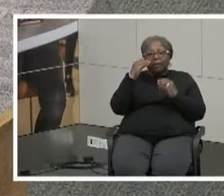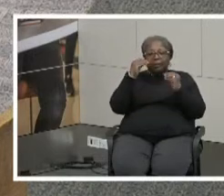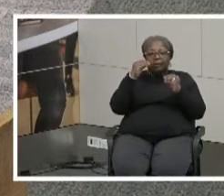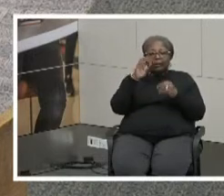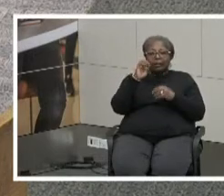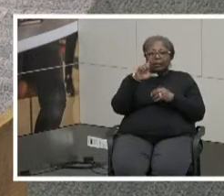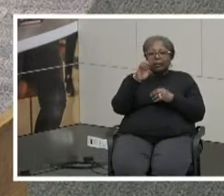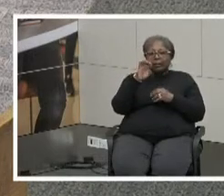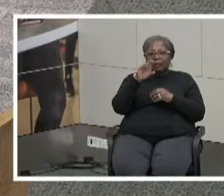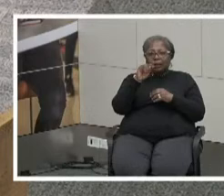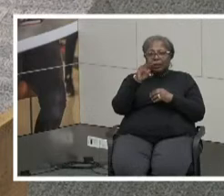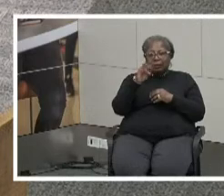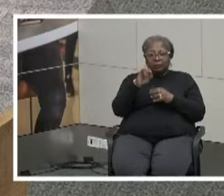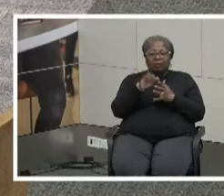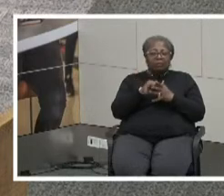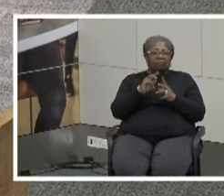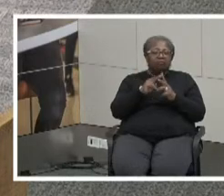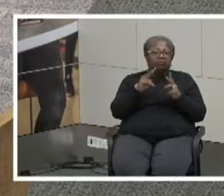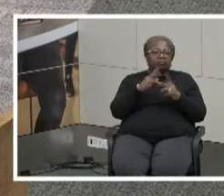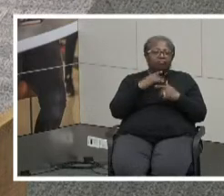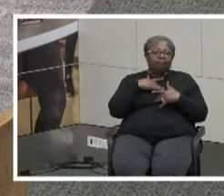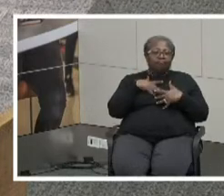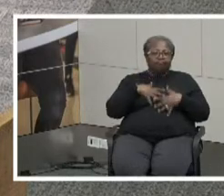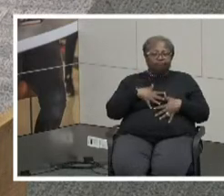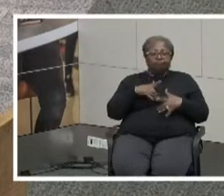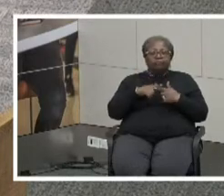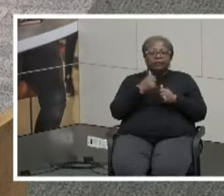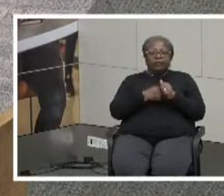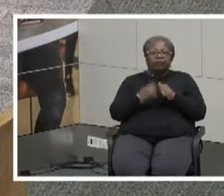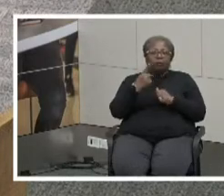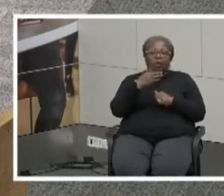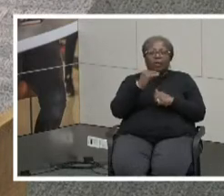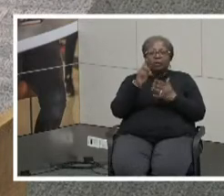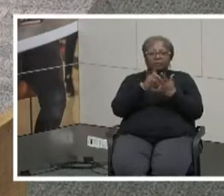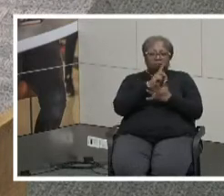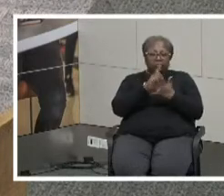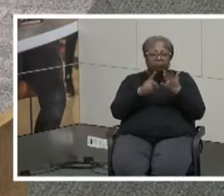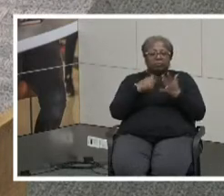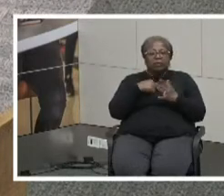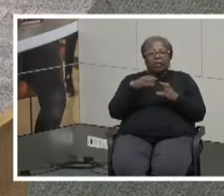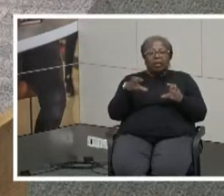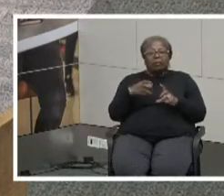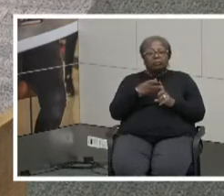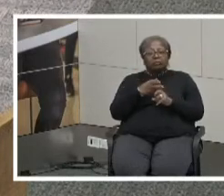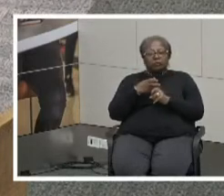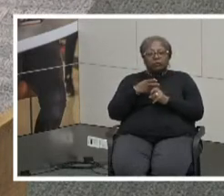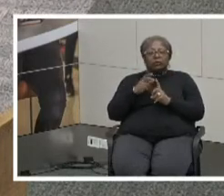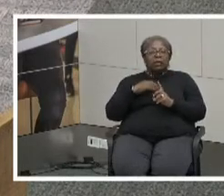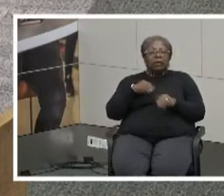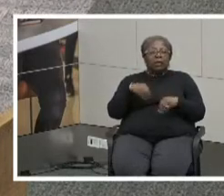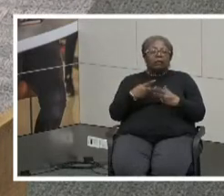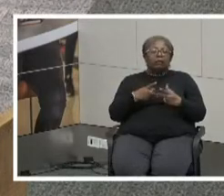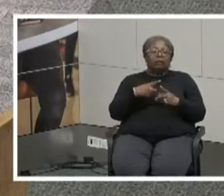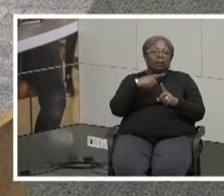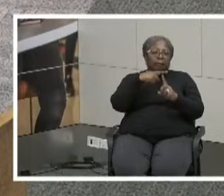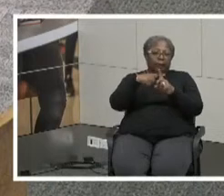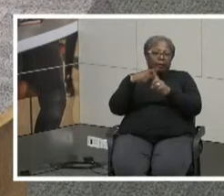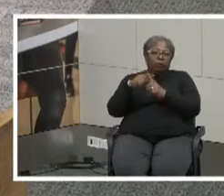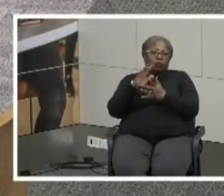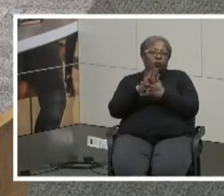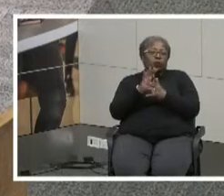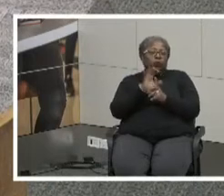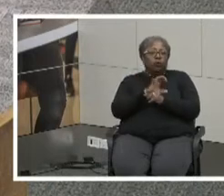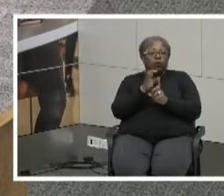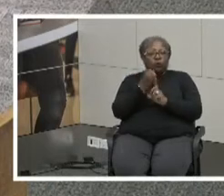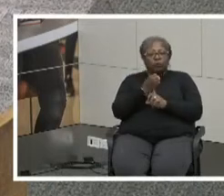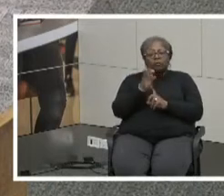elective this is very discouraging to everyone and discriminatory I actively recruit and contribute to a positive School culture